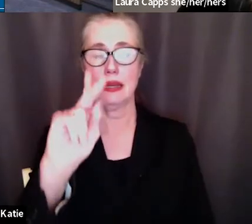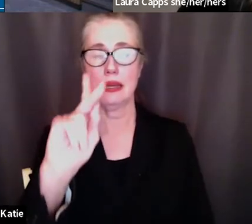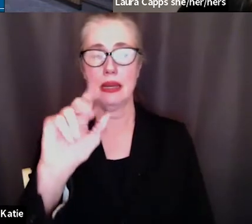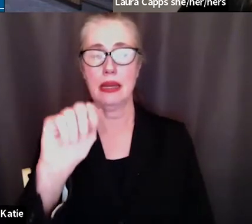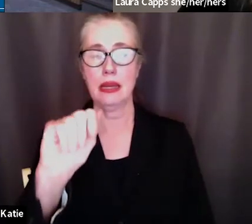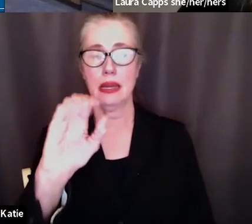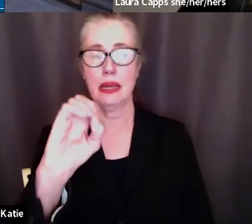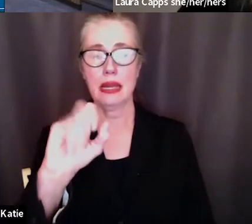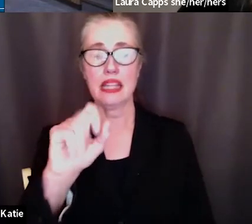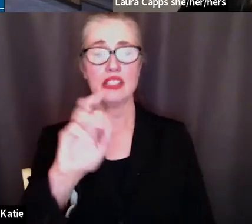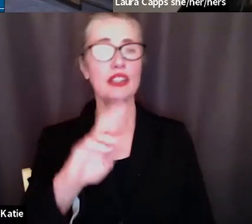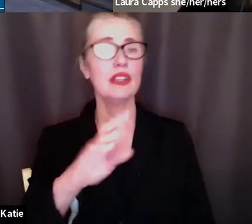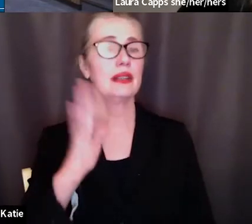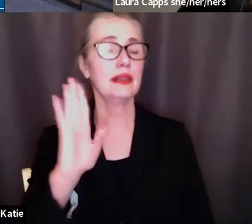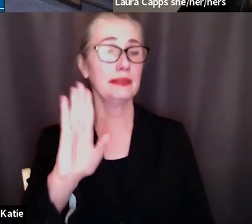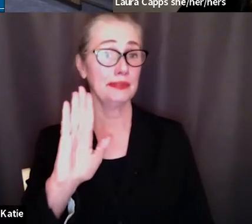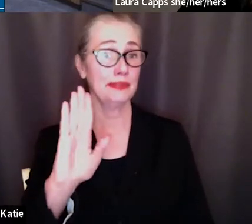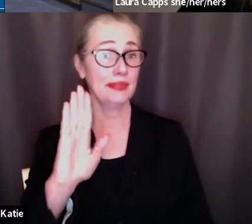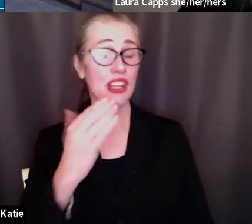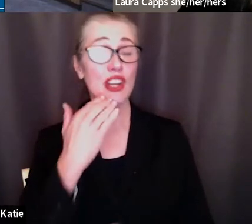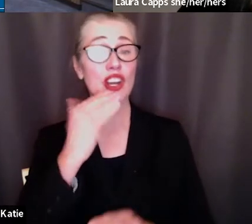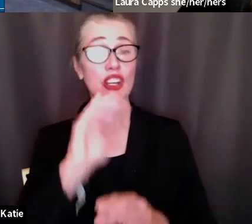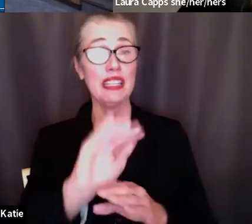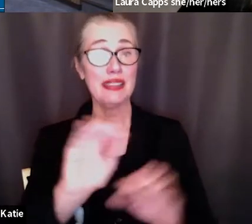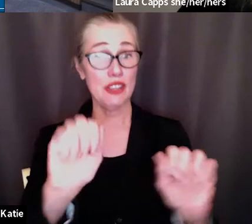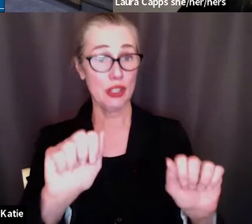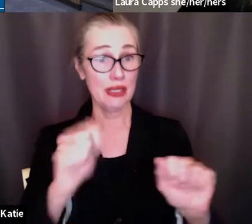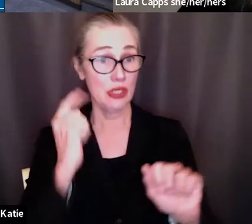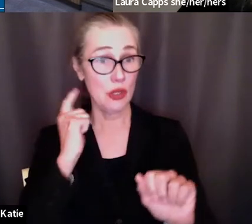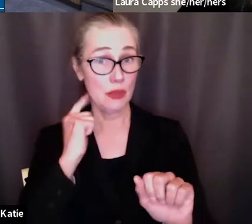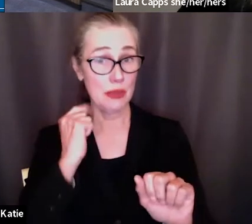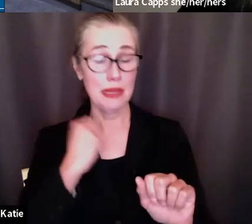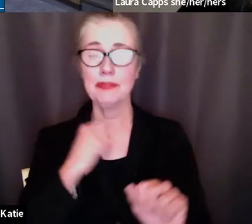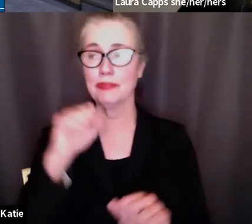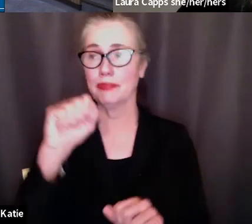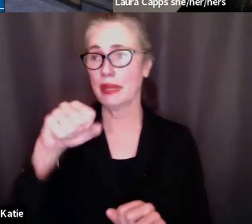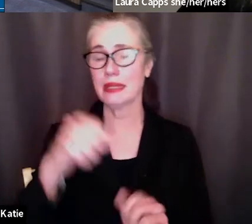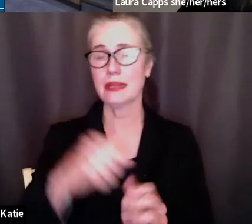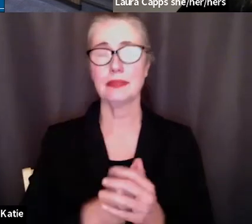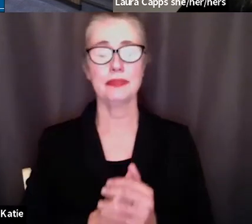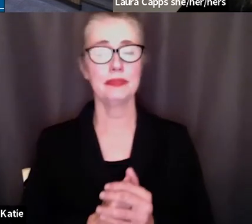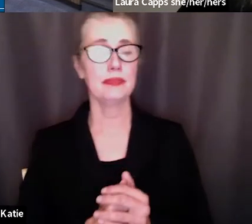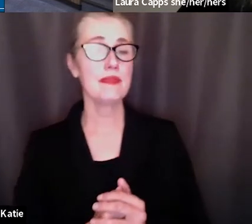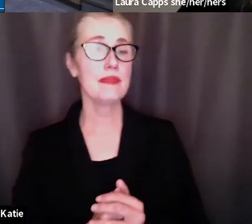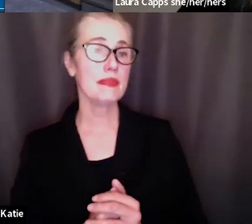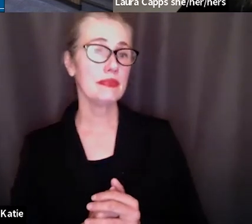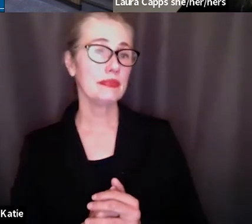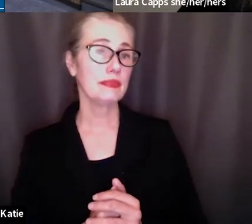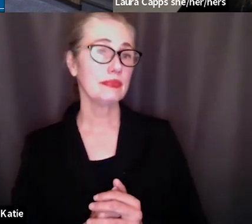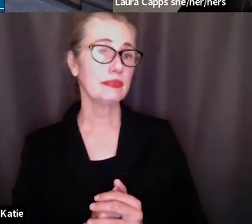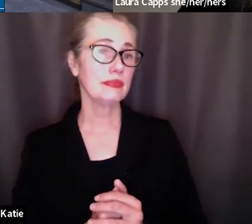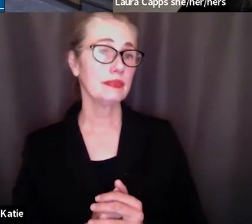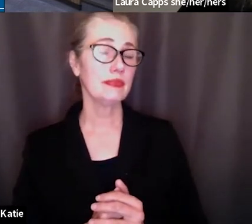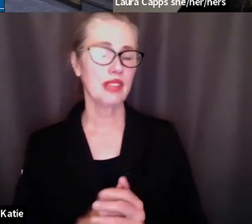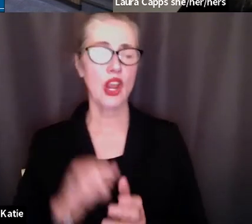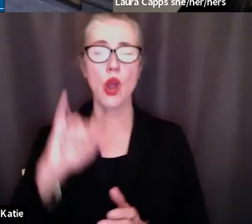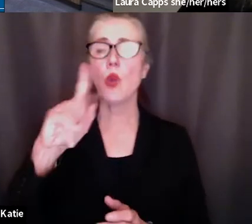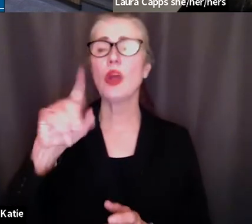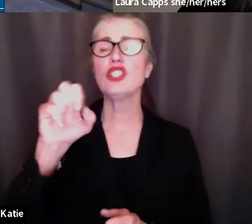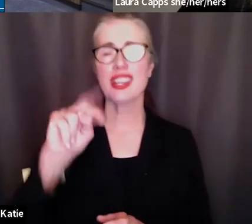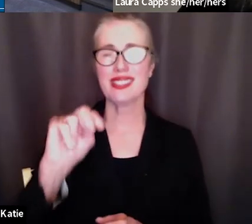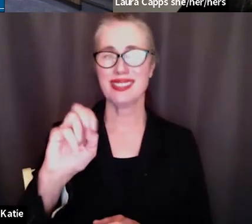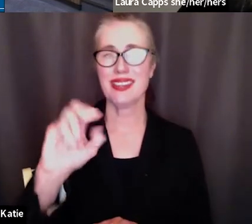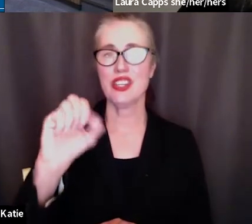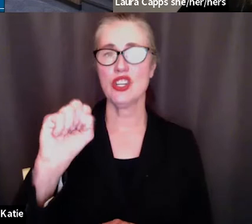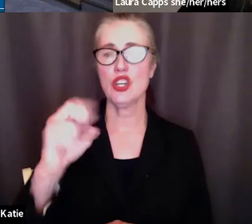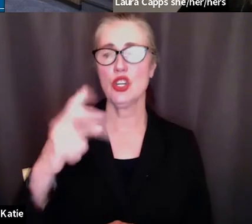hi good evening can you hear me yes okay so i would like to emphasize what justin schwartz just